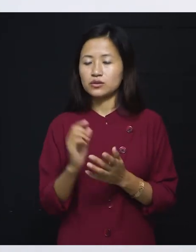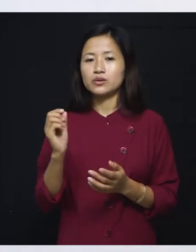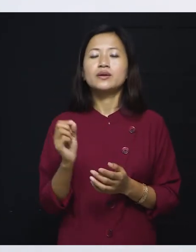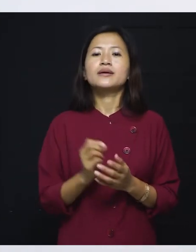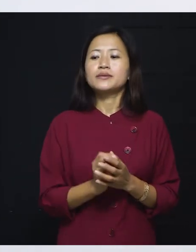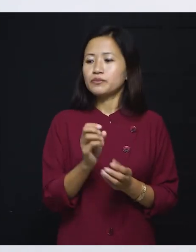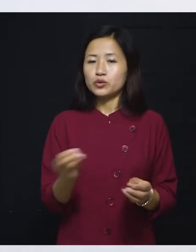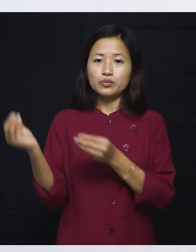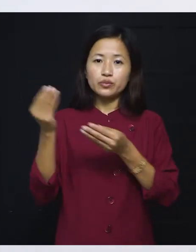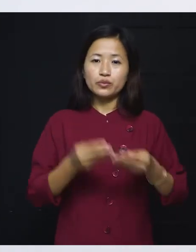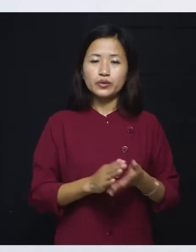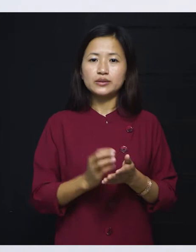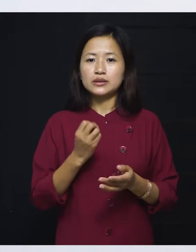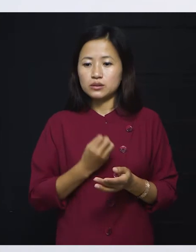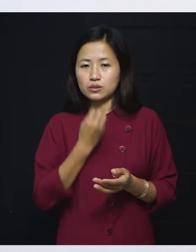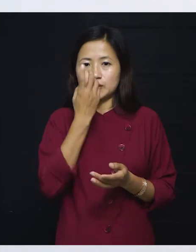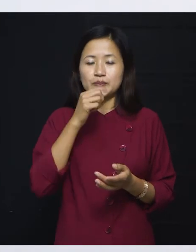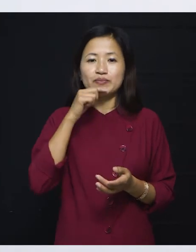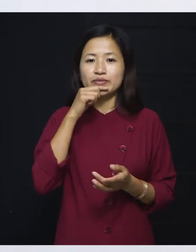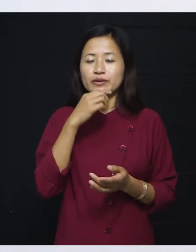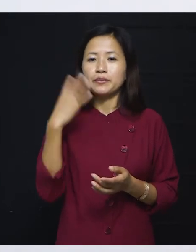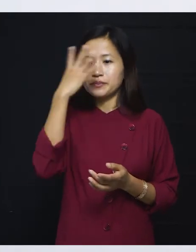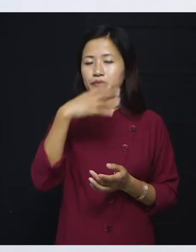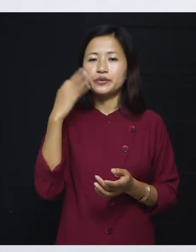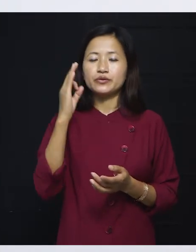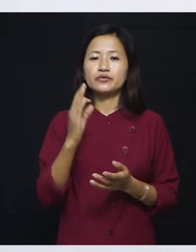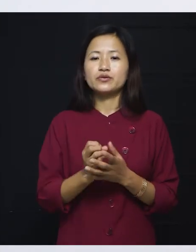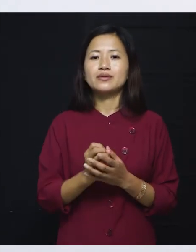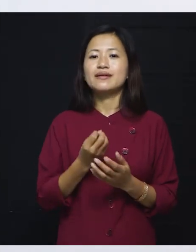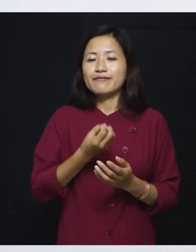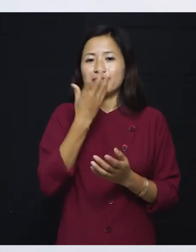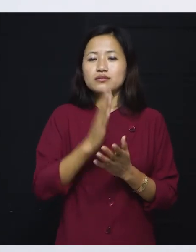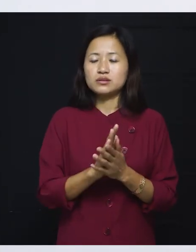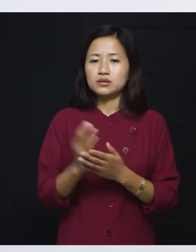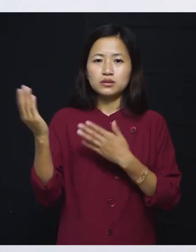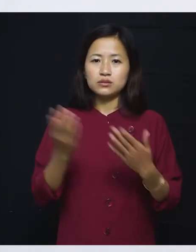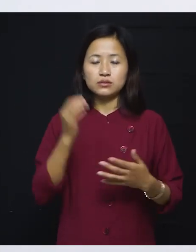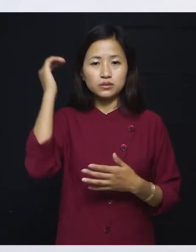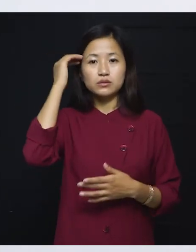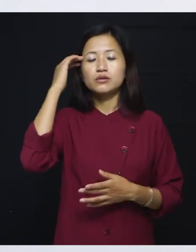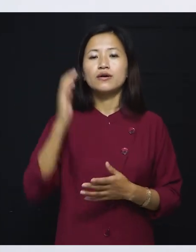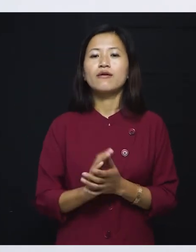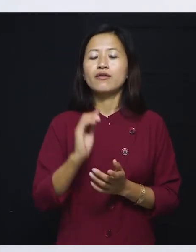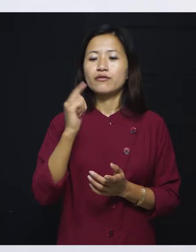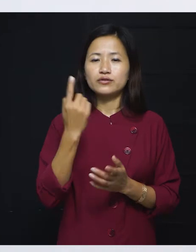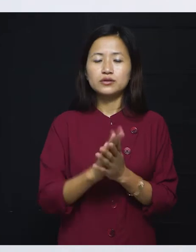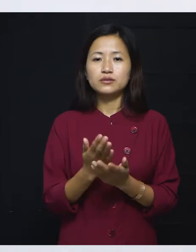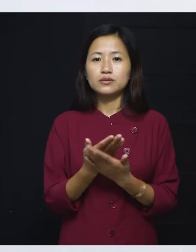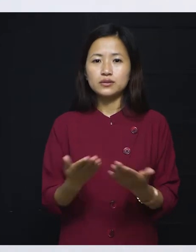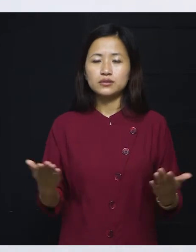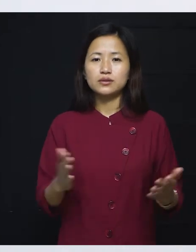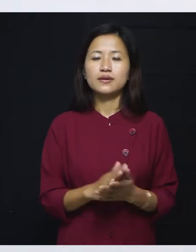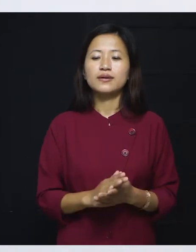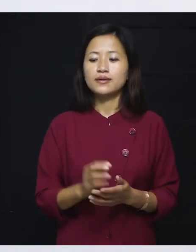is a beautiful flower, okay? That is the reason why we need to know the first thing that we need to know